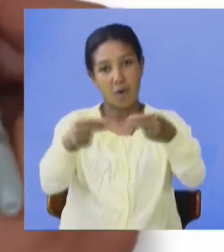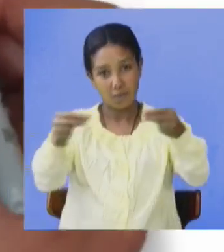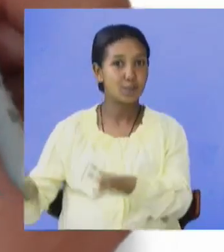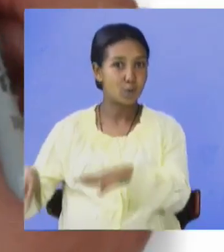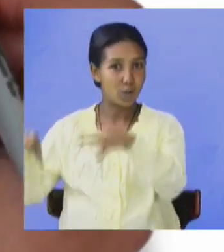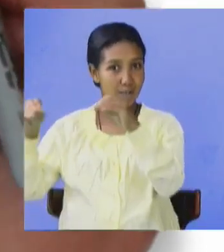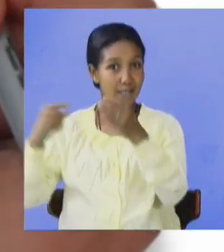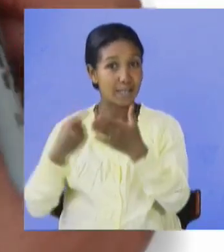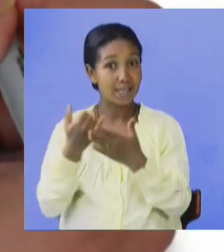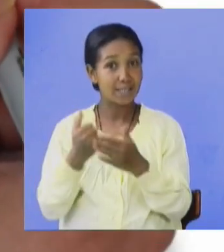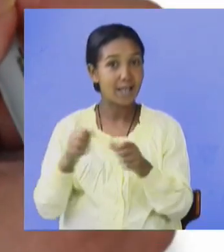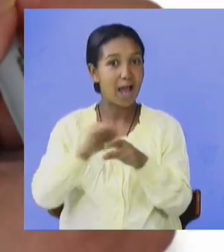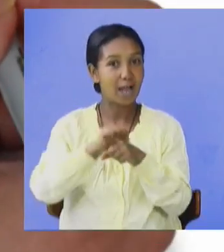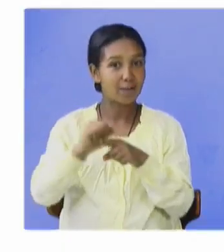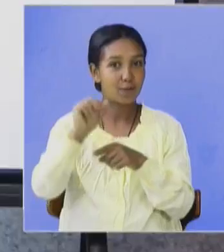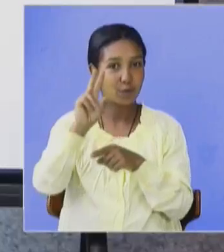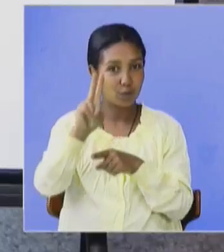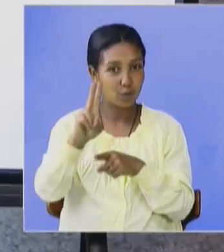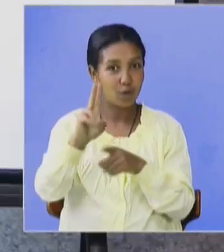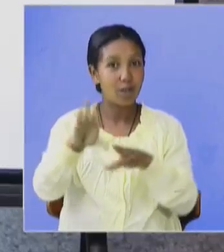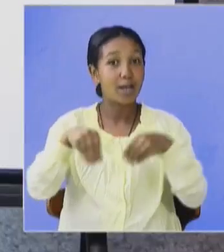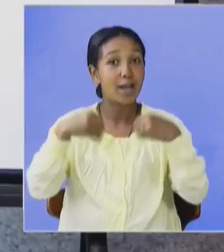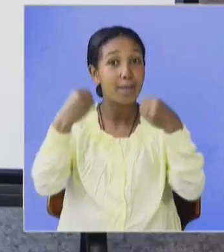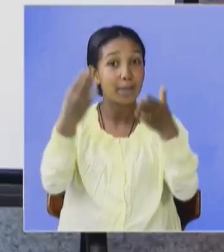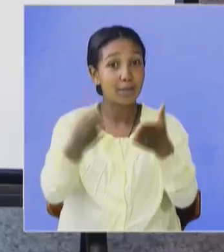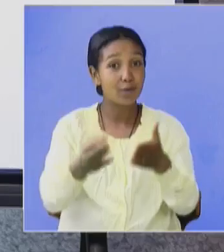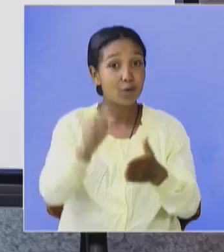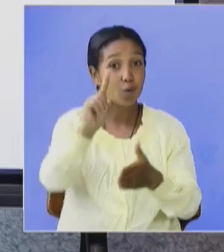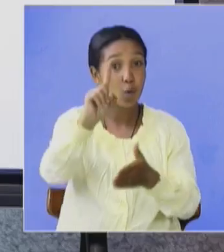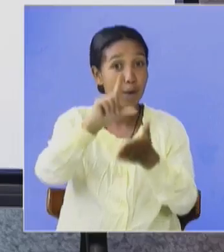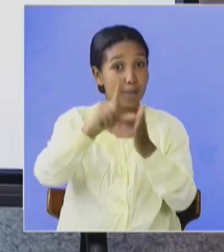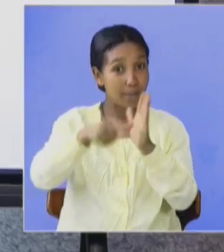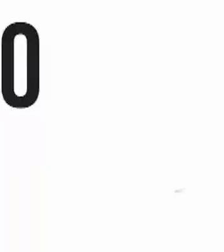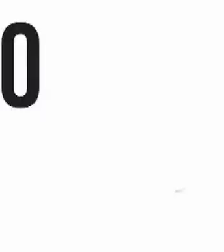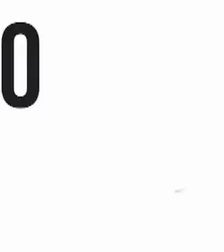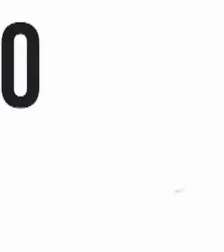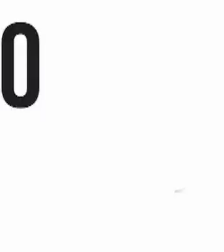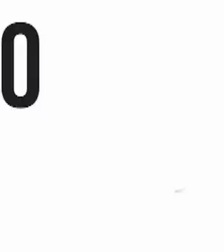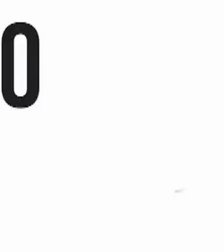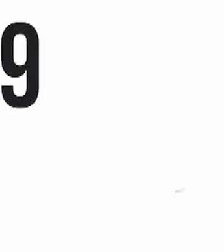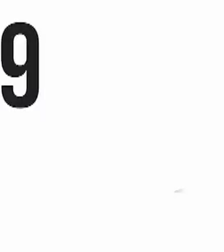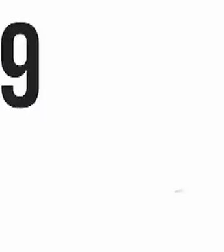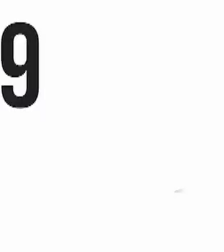Students, here is activity 2. Let me give you 1 minute and a half, and I will be back.